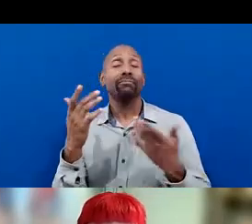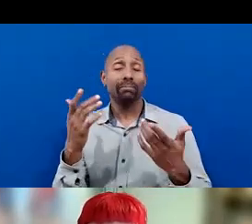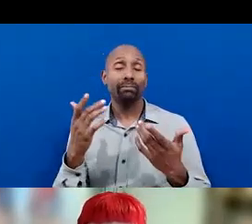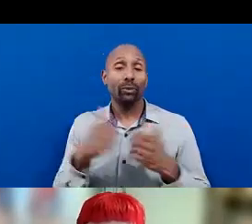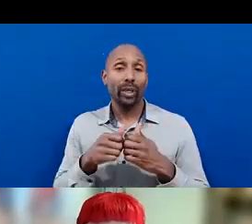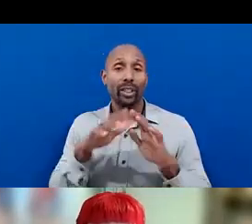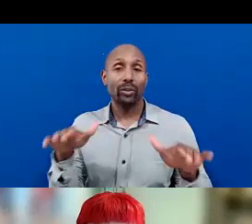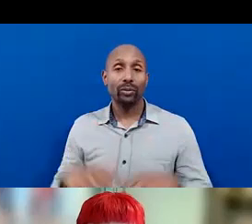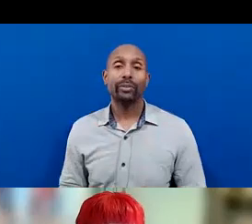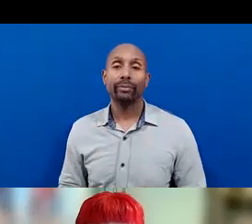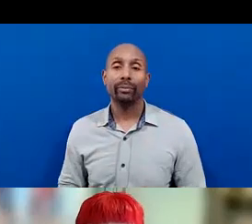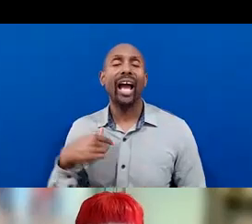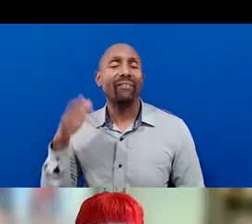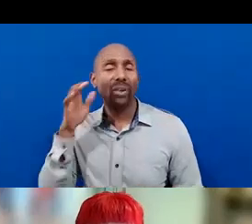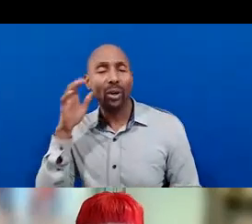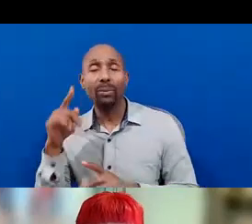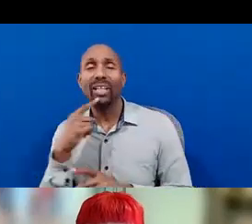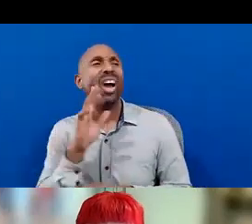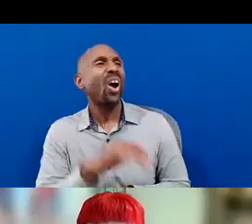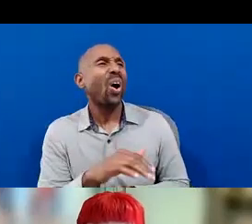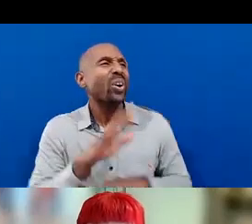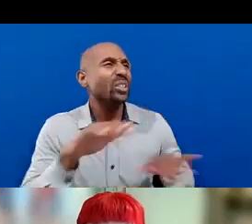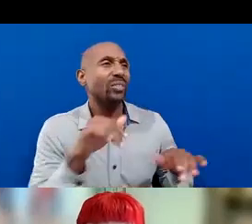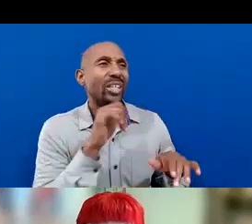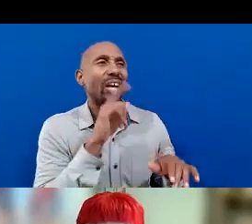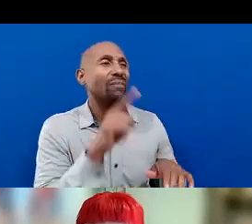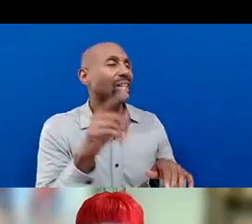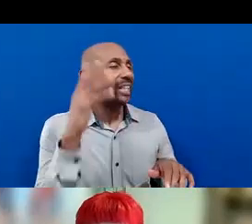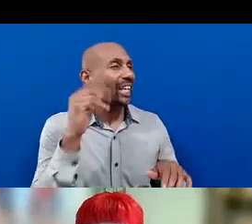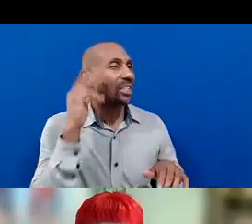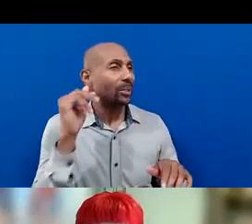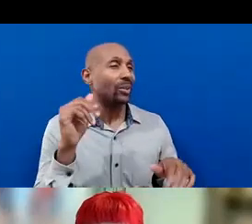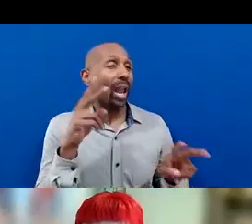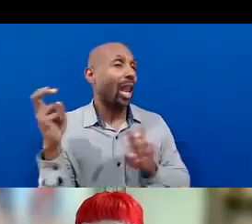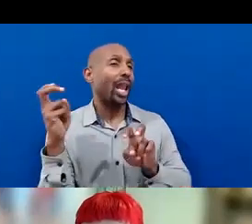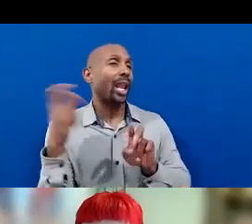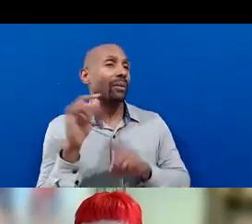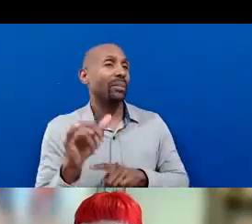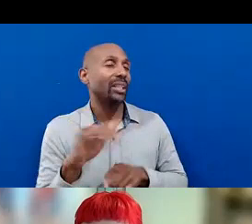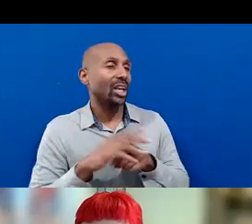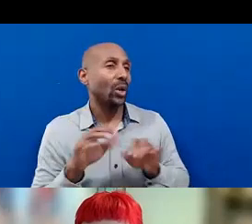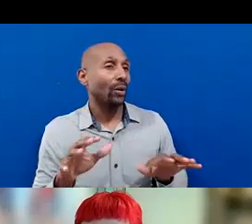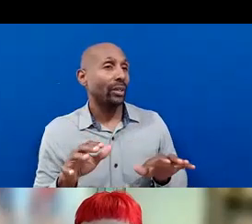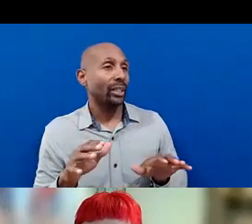don't get serious illness, so what does it matter? And unfortunately, you know, not the rates of